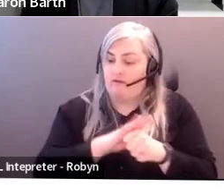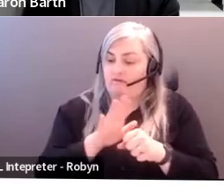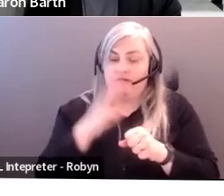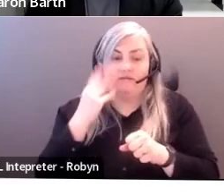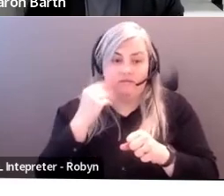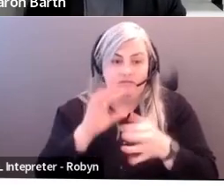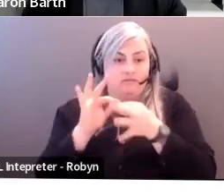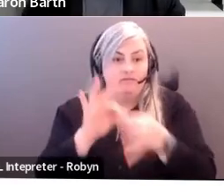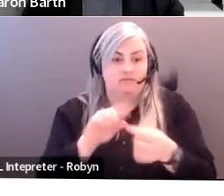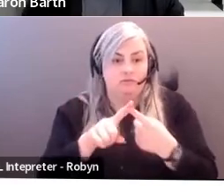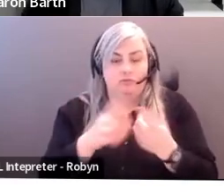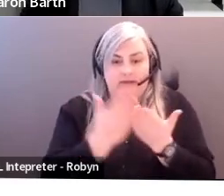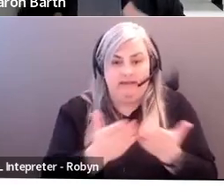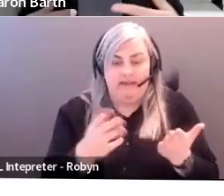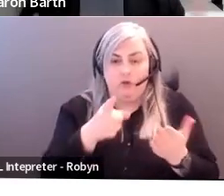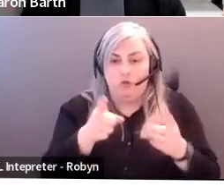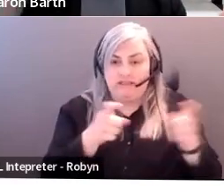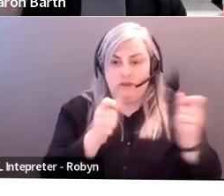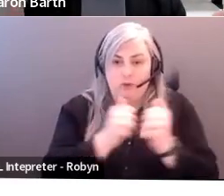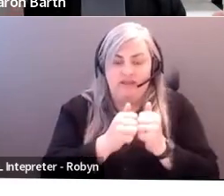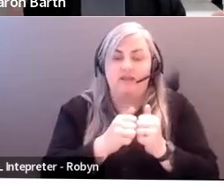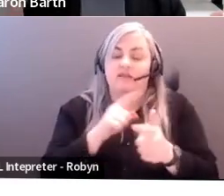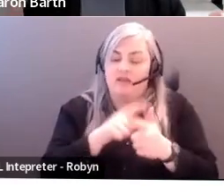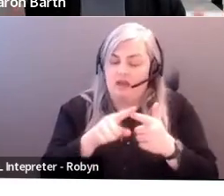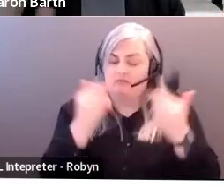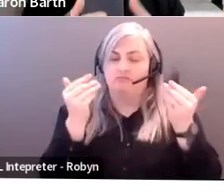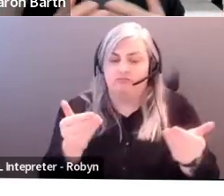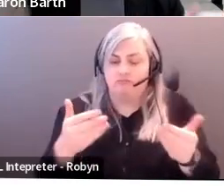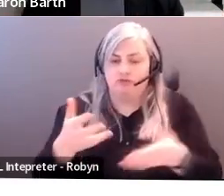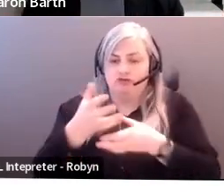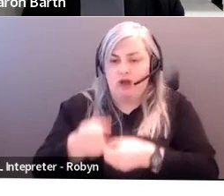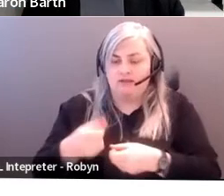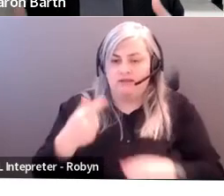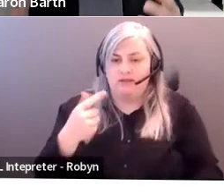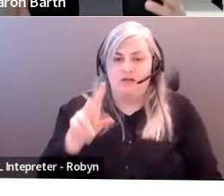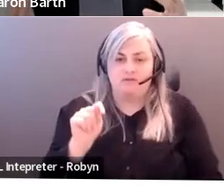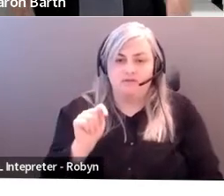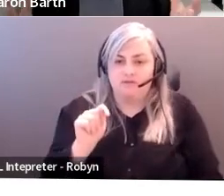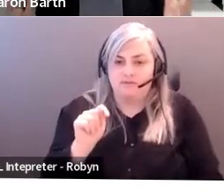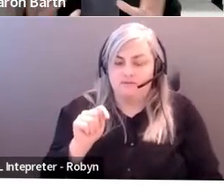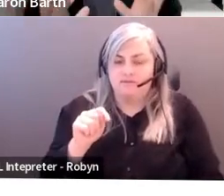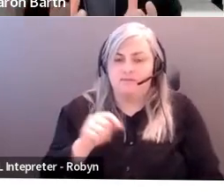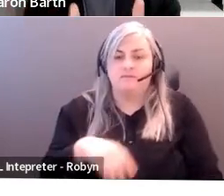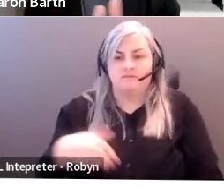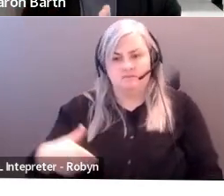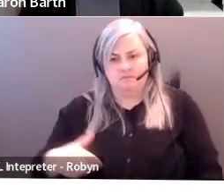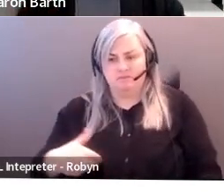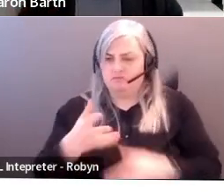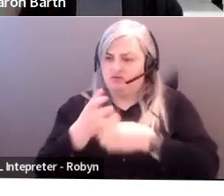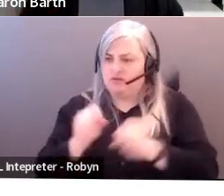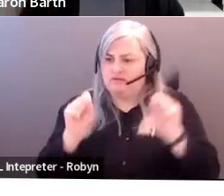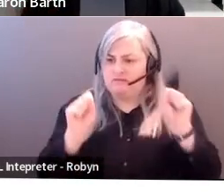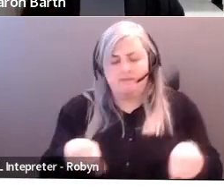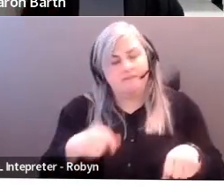is related to the thing that you're dealing with, then trust your gut. It's an amazing, intuition is an amazing